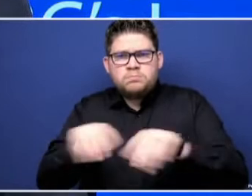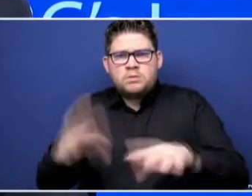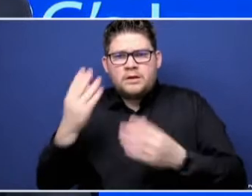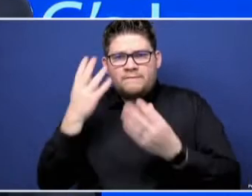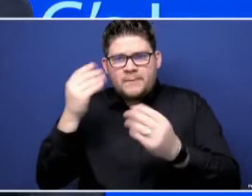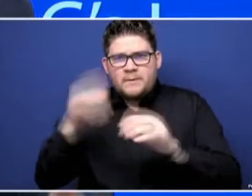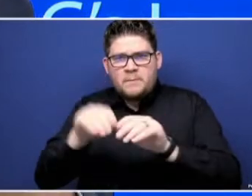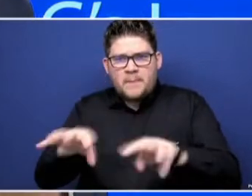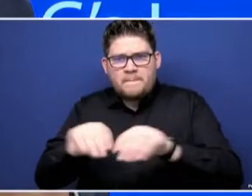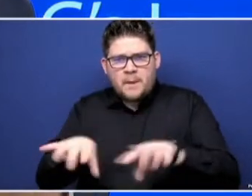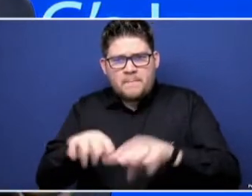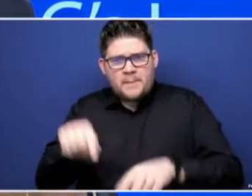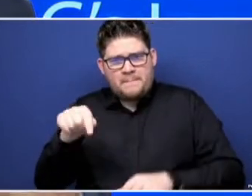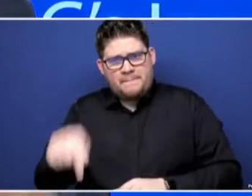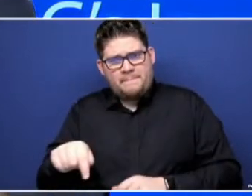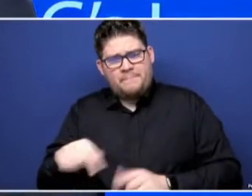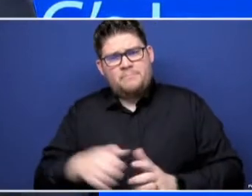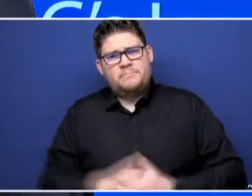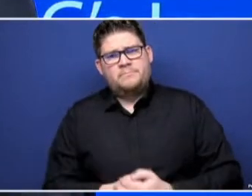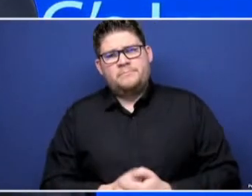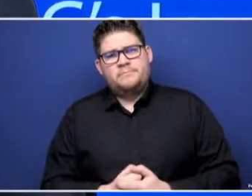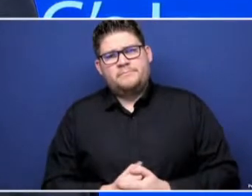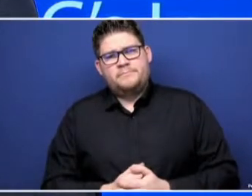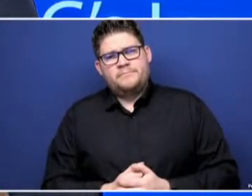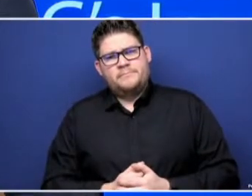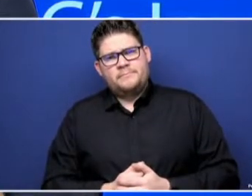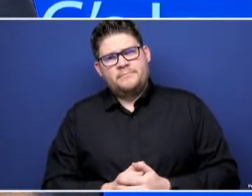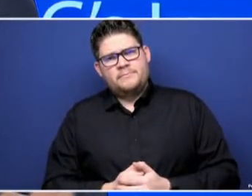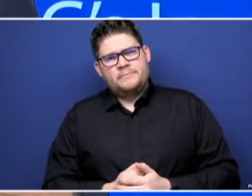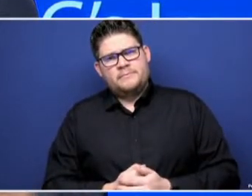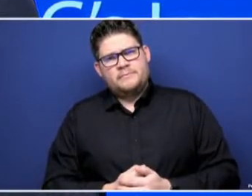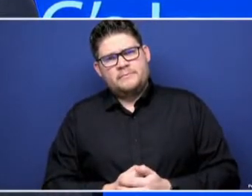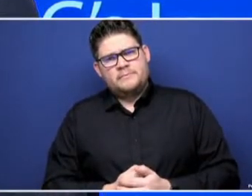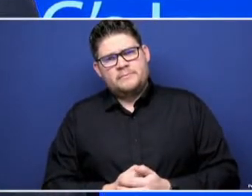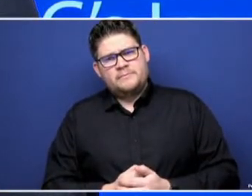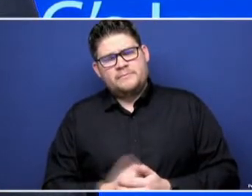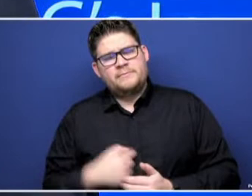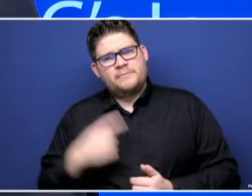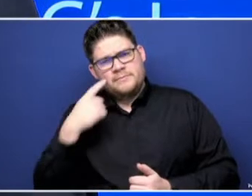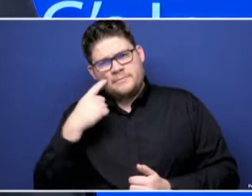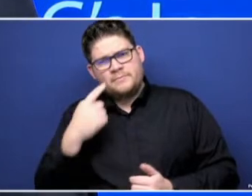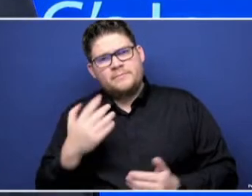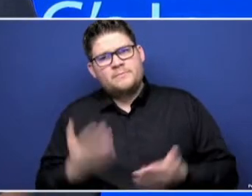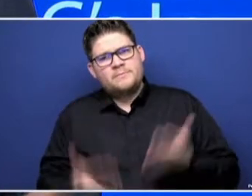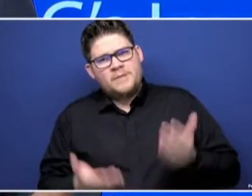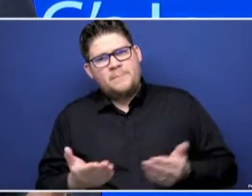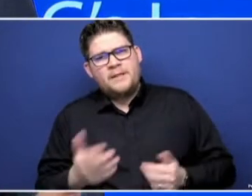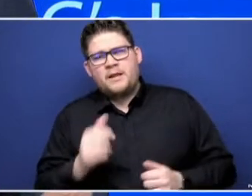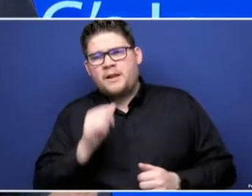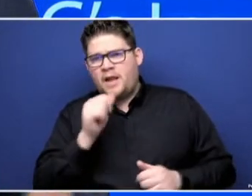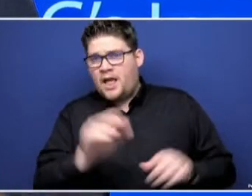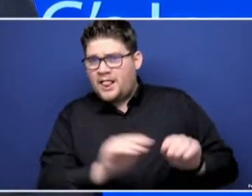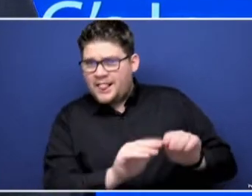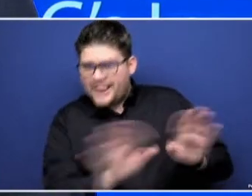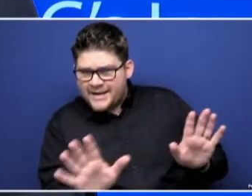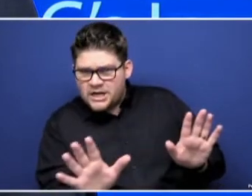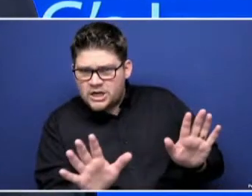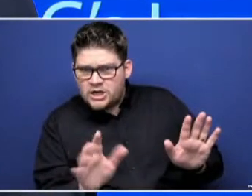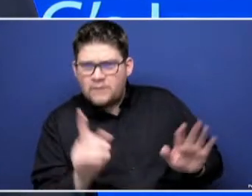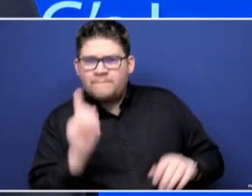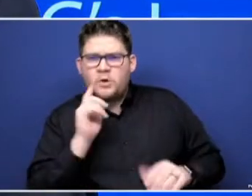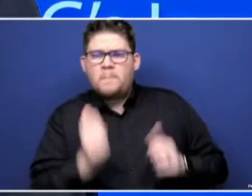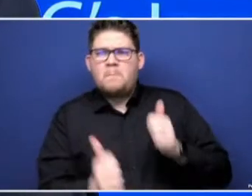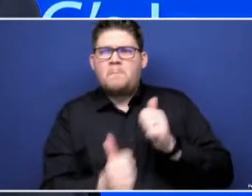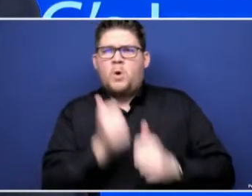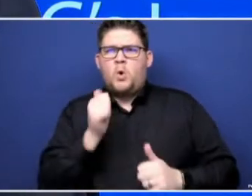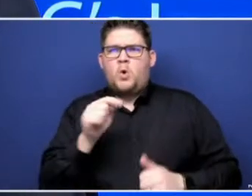when I say that. The ability for the province through my regular availabilities, and of course